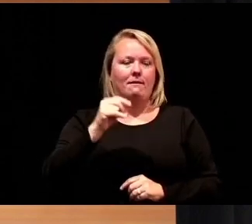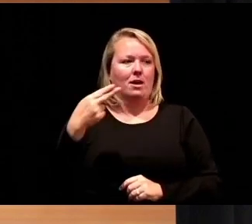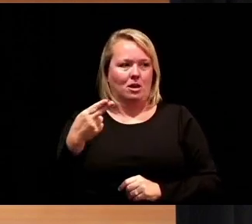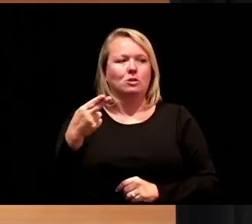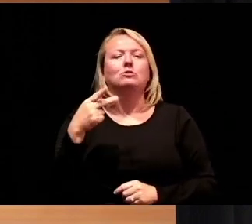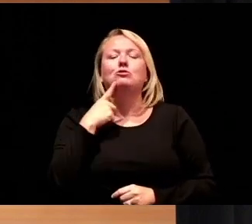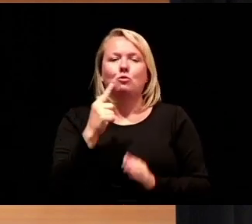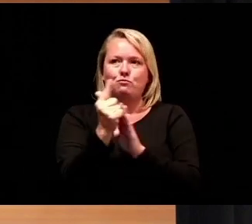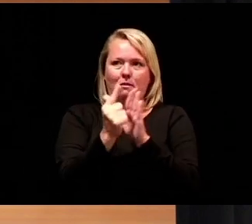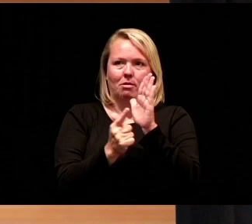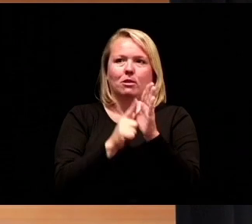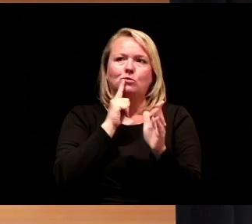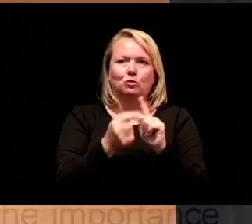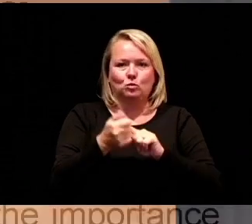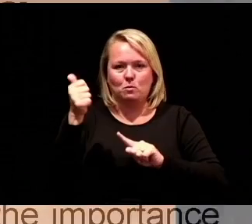But